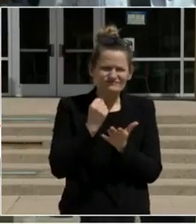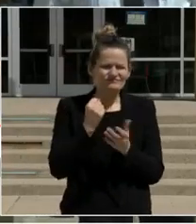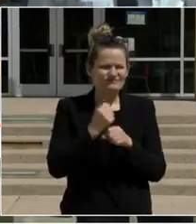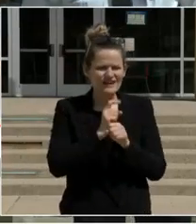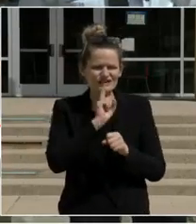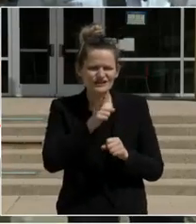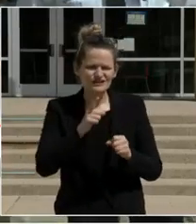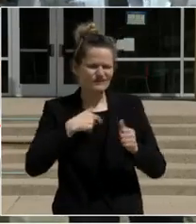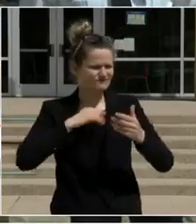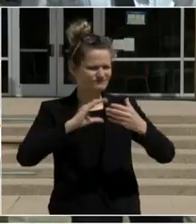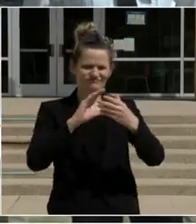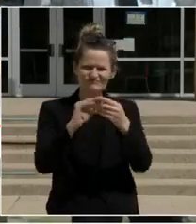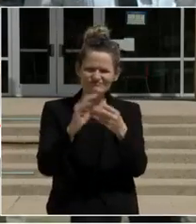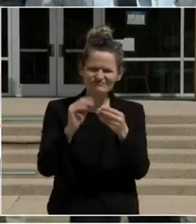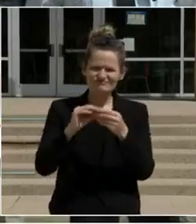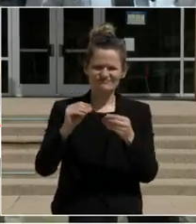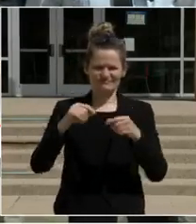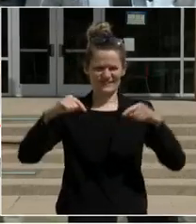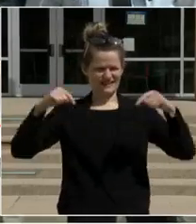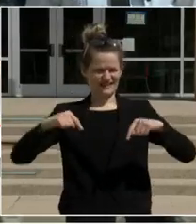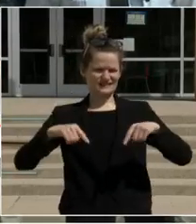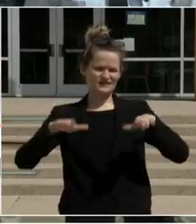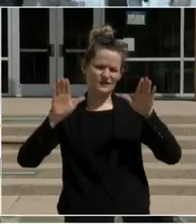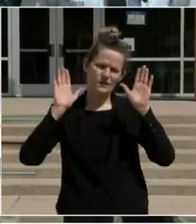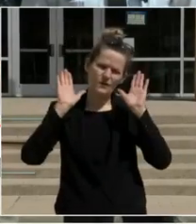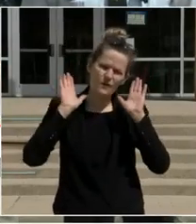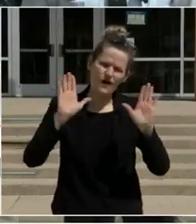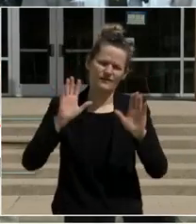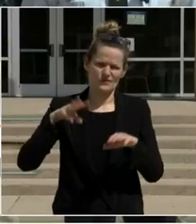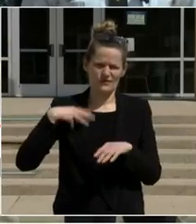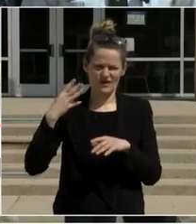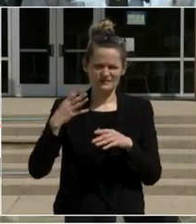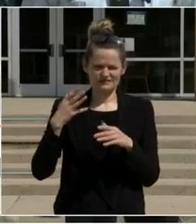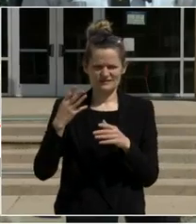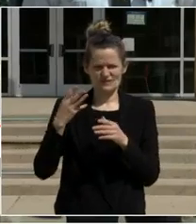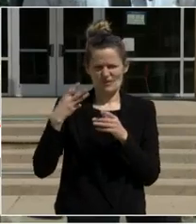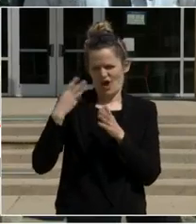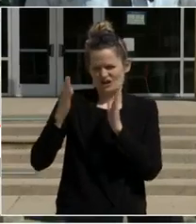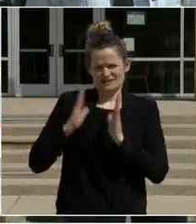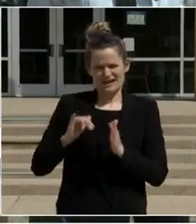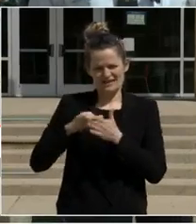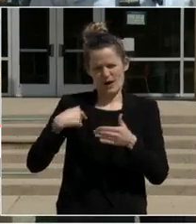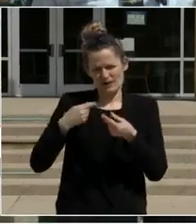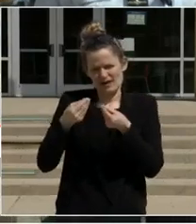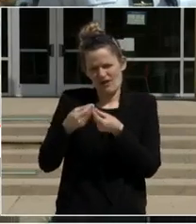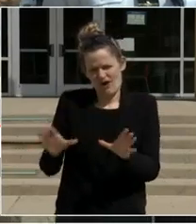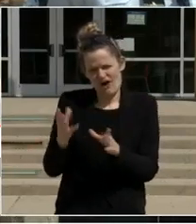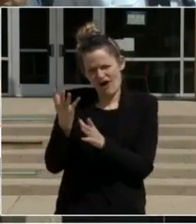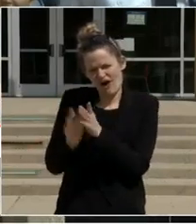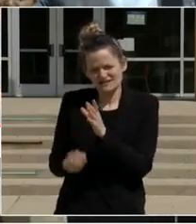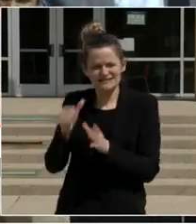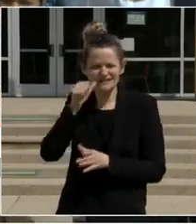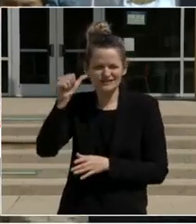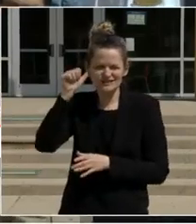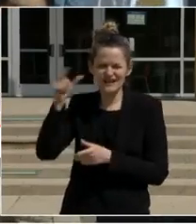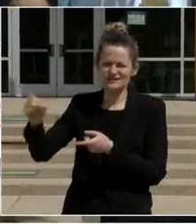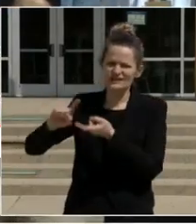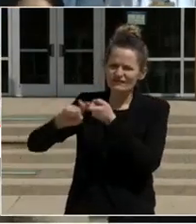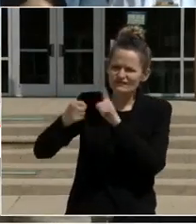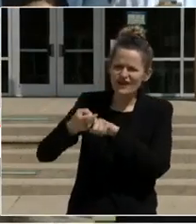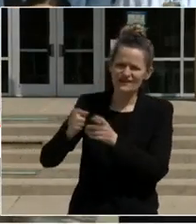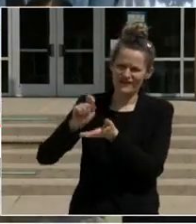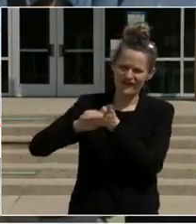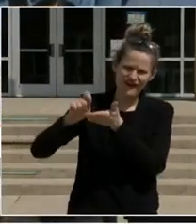on an outstanding Washingtonian who we lost yesterday, a friend, a journalist, and a